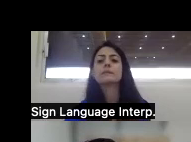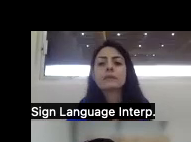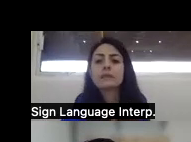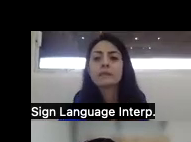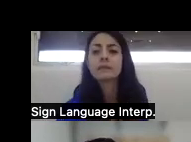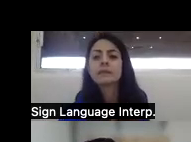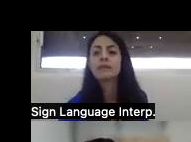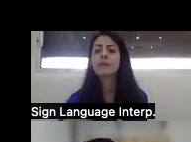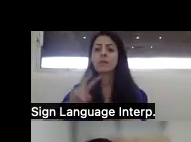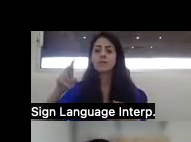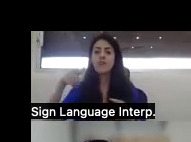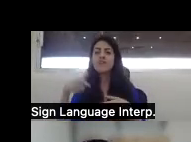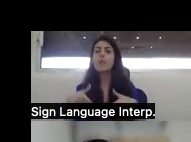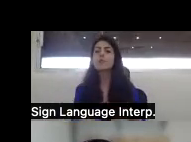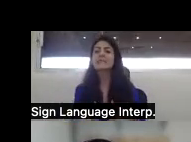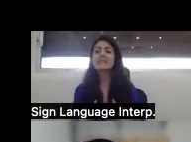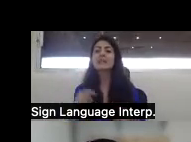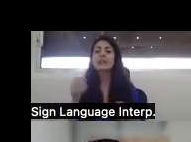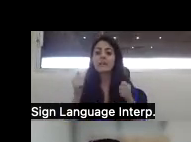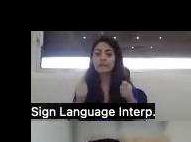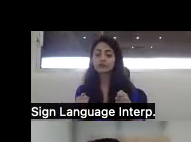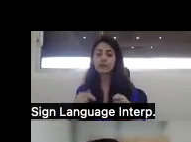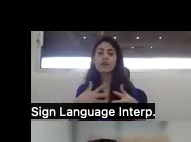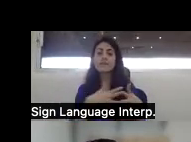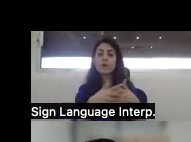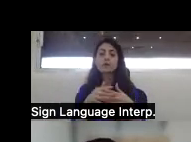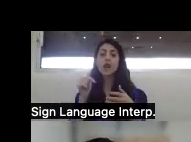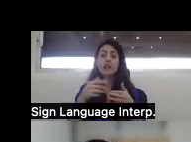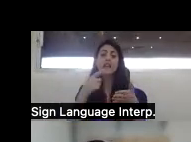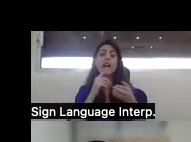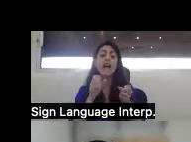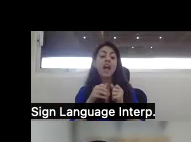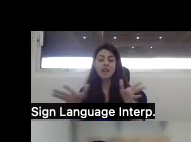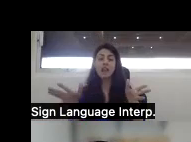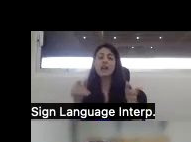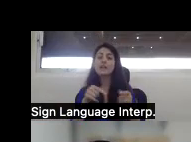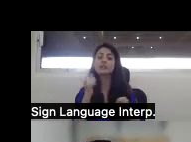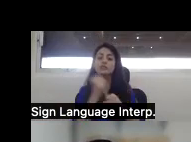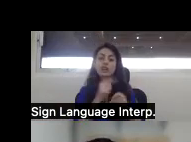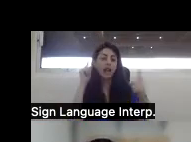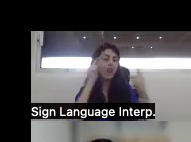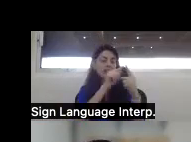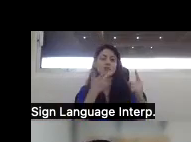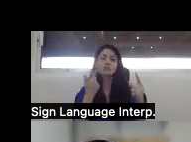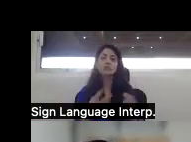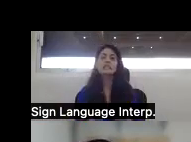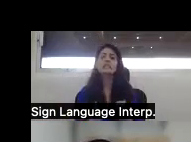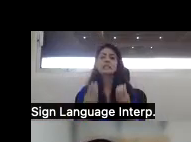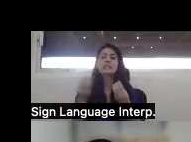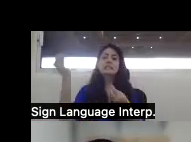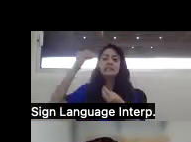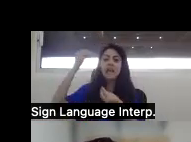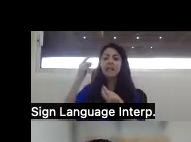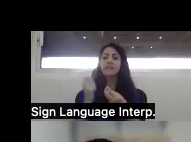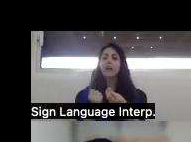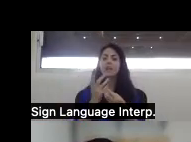with services, and also ensuring benefits are adequate for dignified life. This is, of course, ink on paper, but it is a